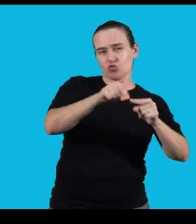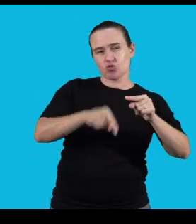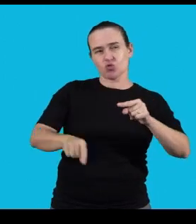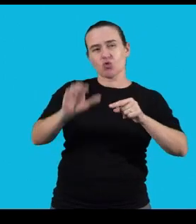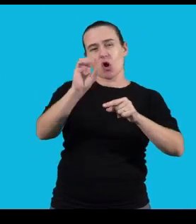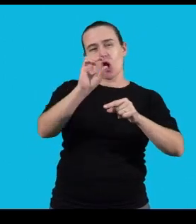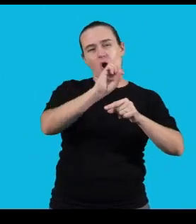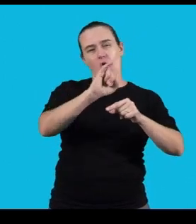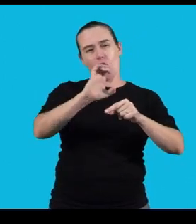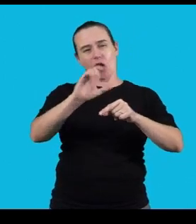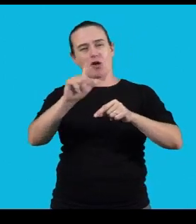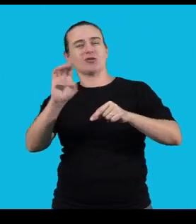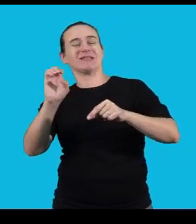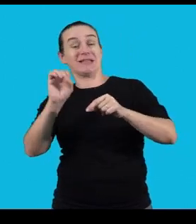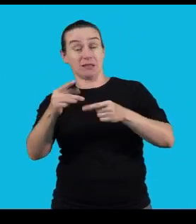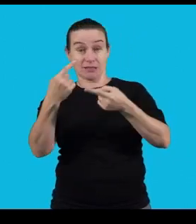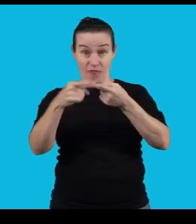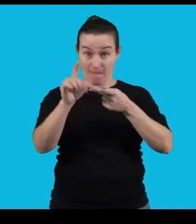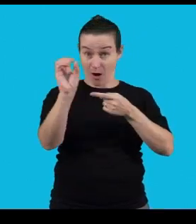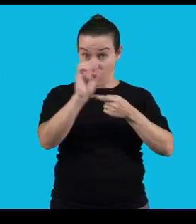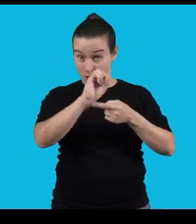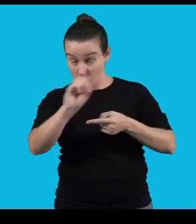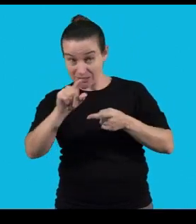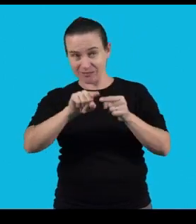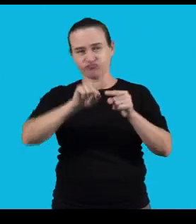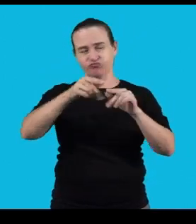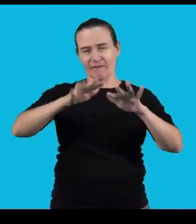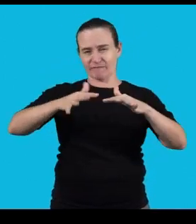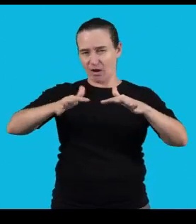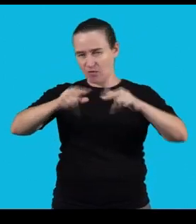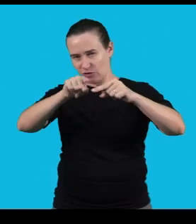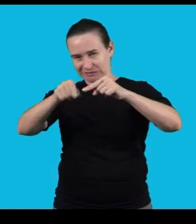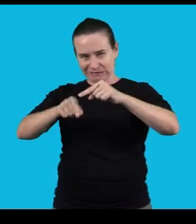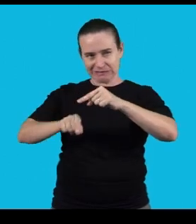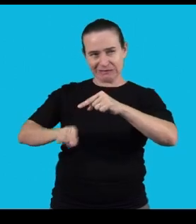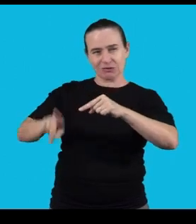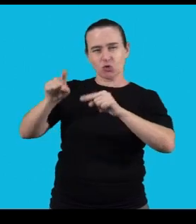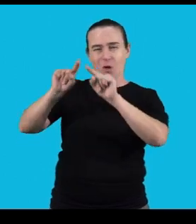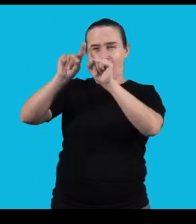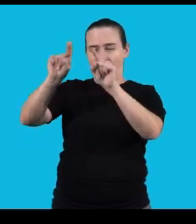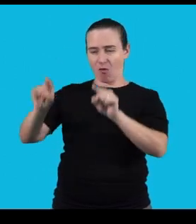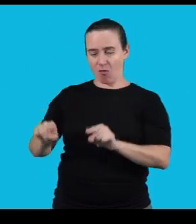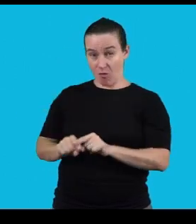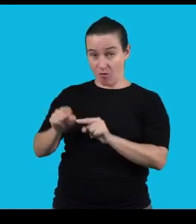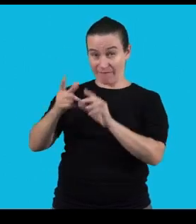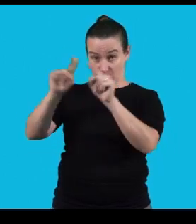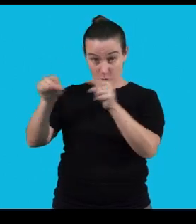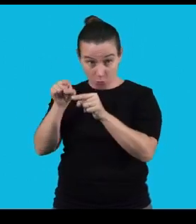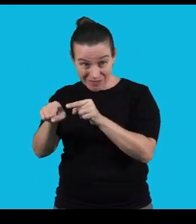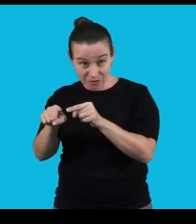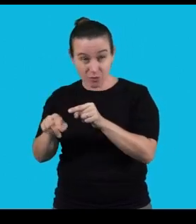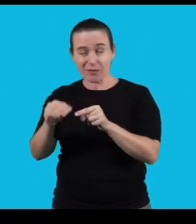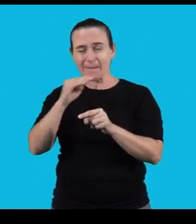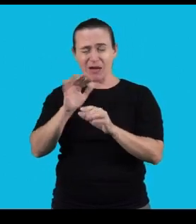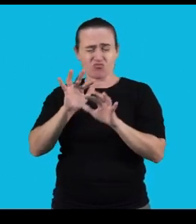the ossicles, and then from the ossicles, now the vibrations will reach the oval window. From the oval window,